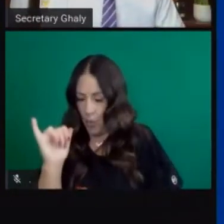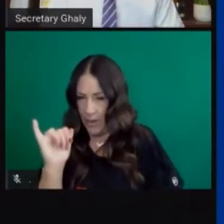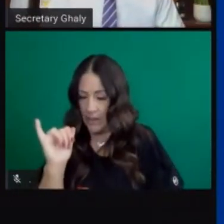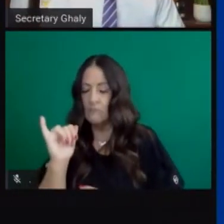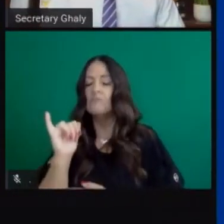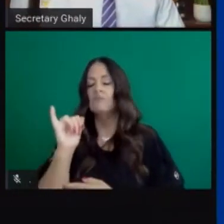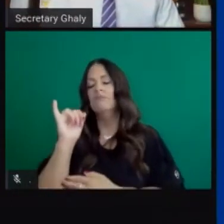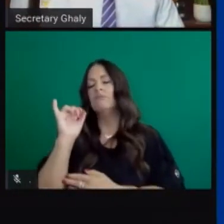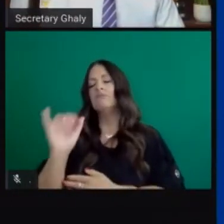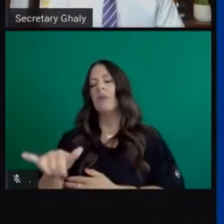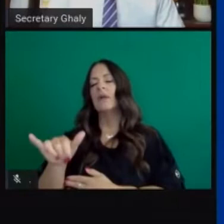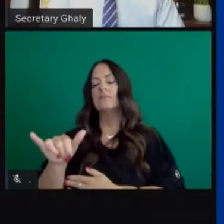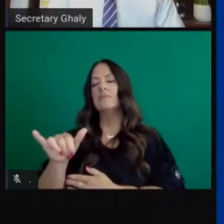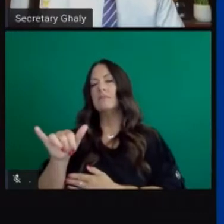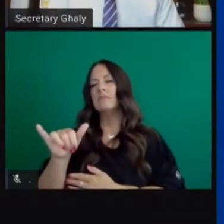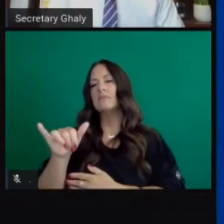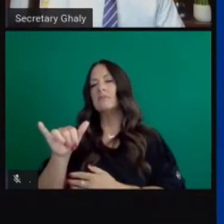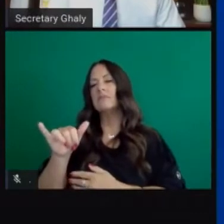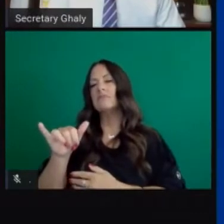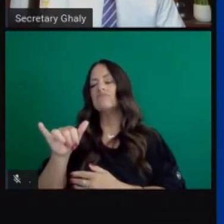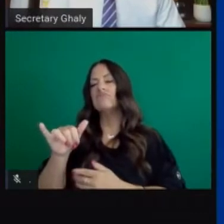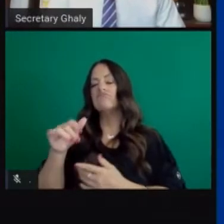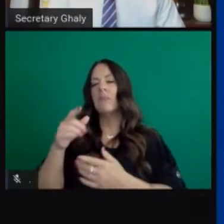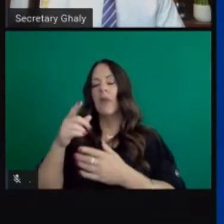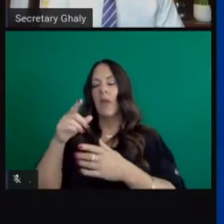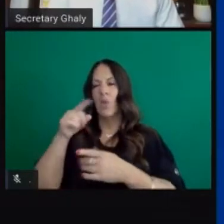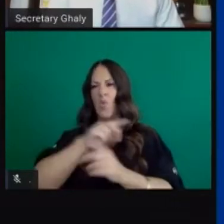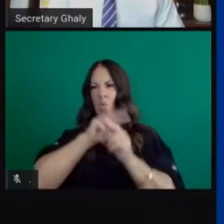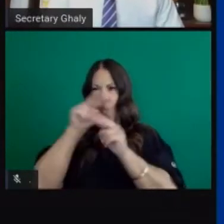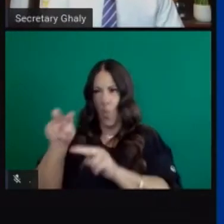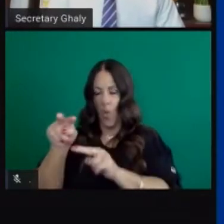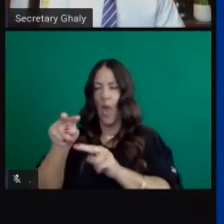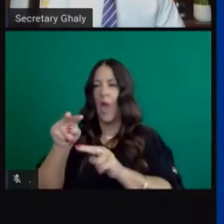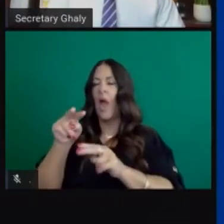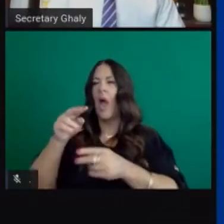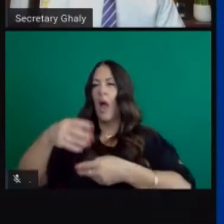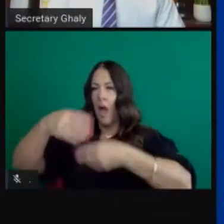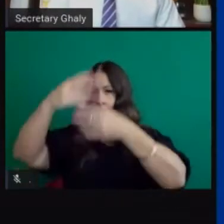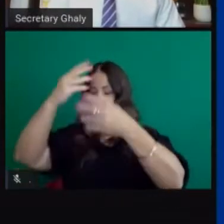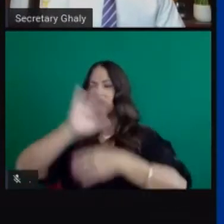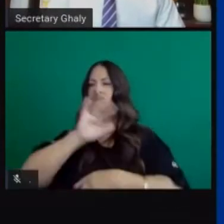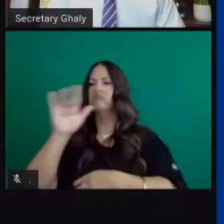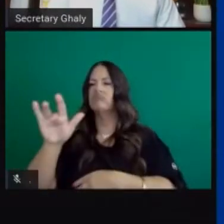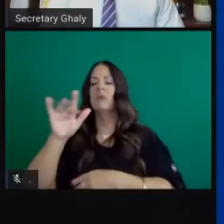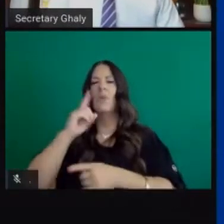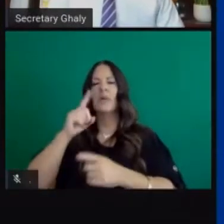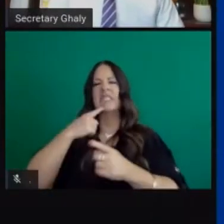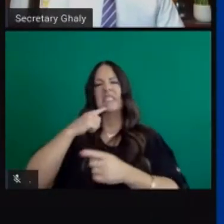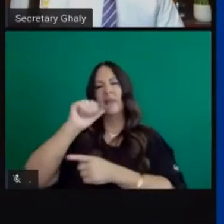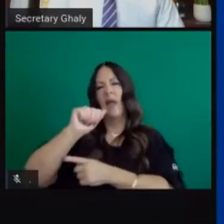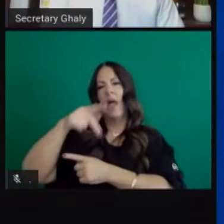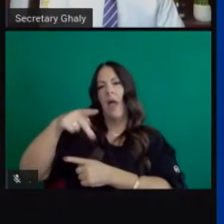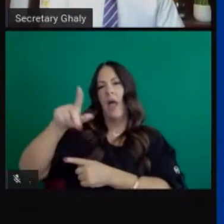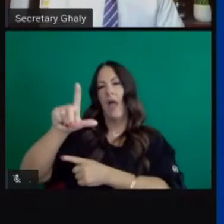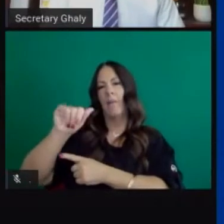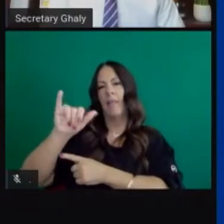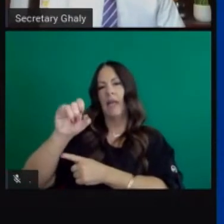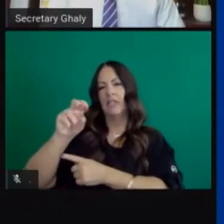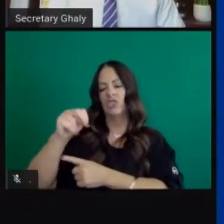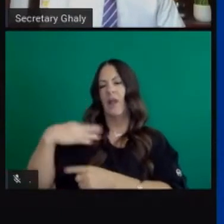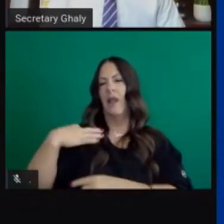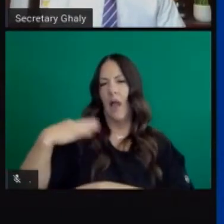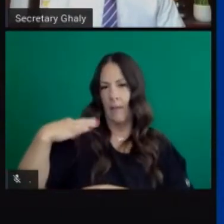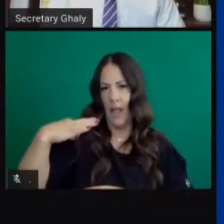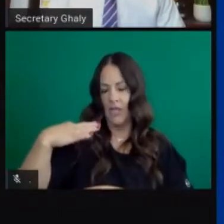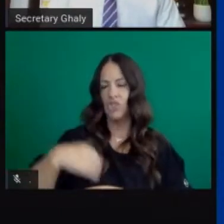website, homepage, front page, to get to the Medi-Cal application as well. So if you screen out